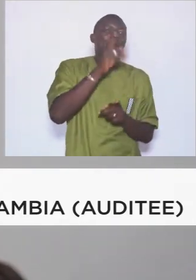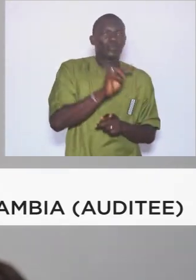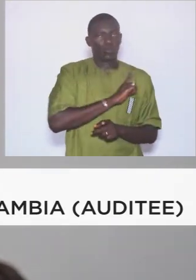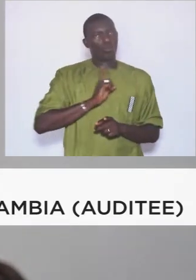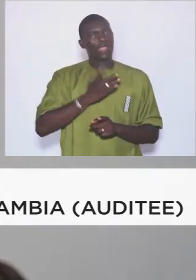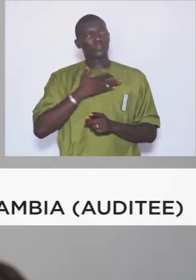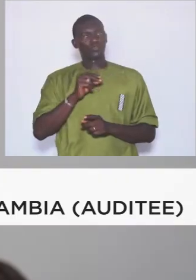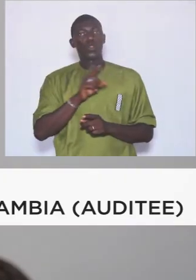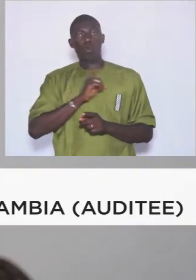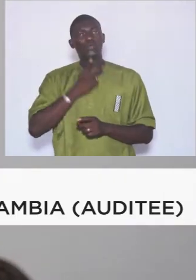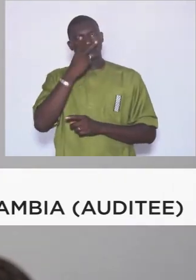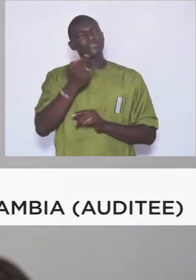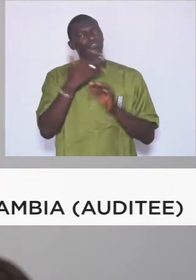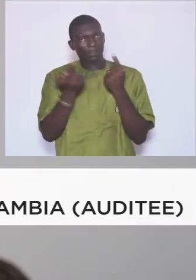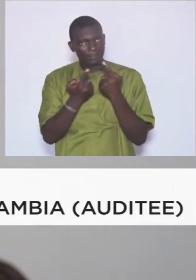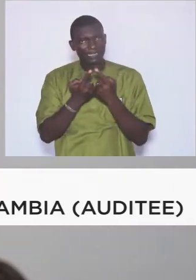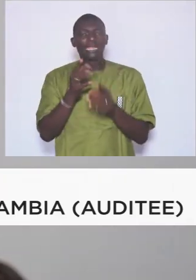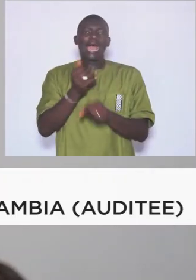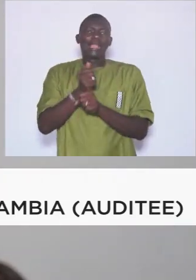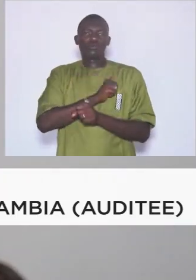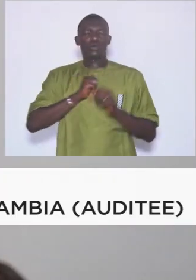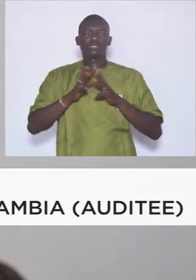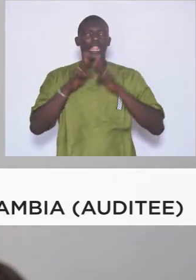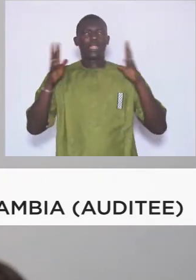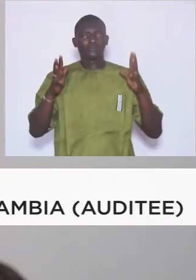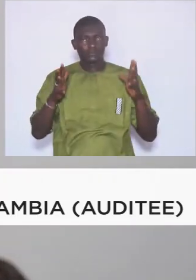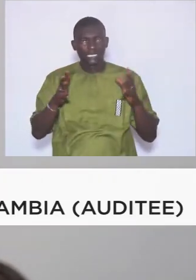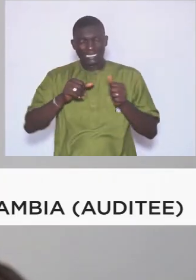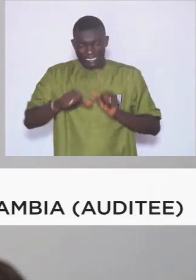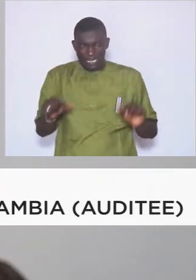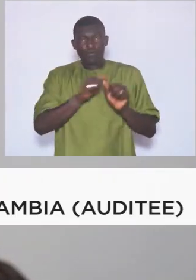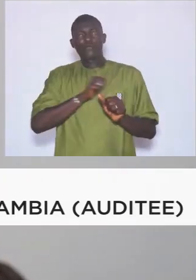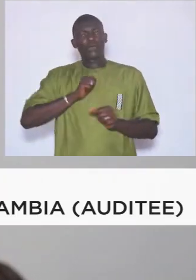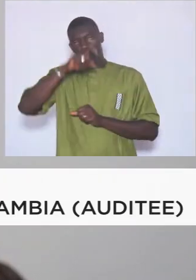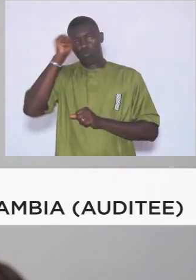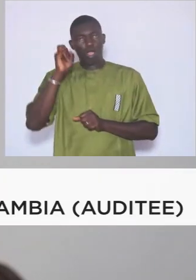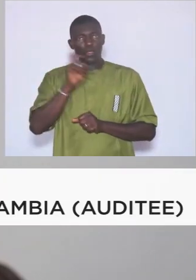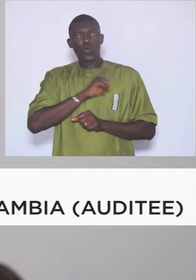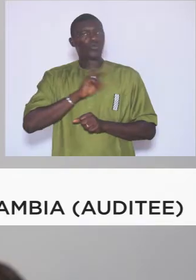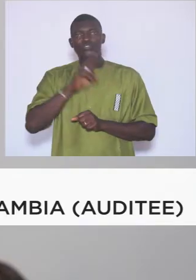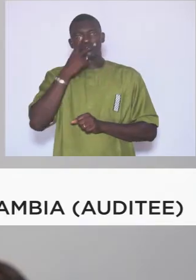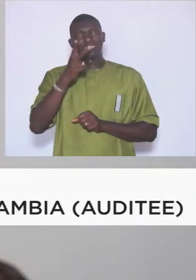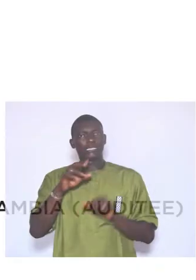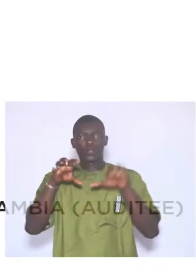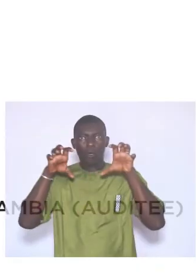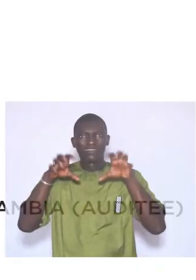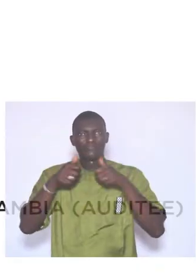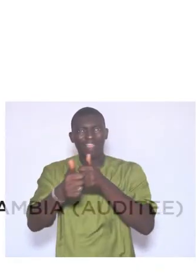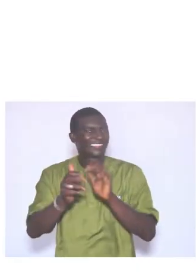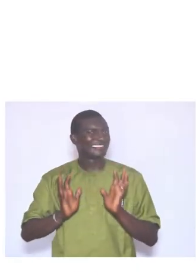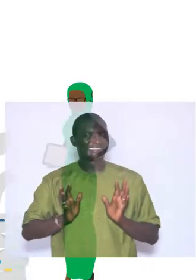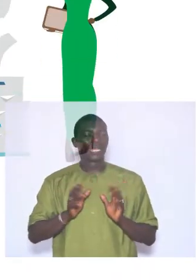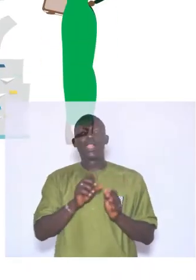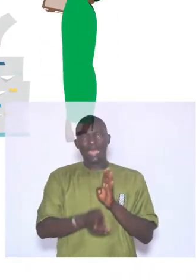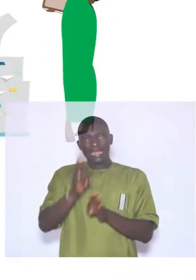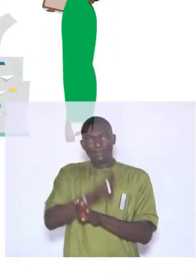it as something that helps us a lot in terms of our operations. We don't see it as a witch hunt. Reporting